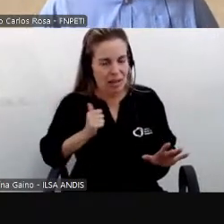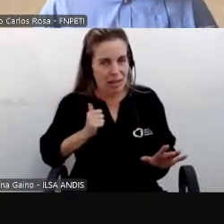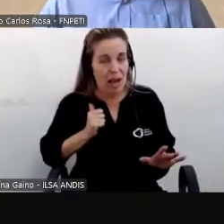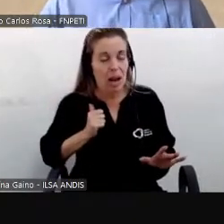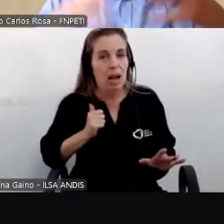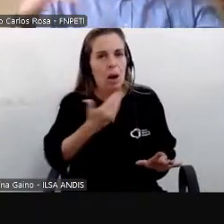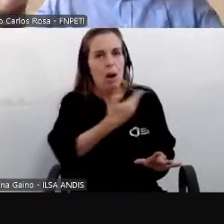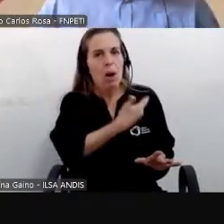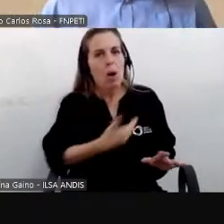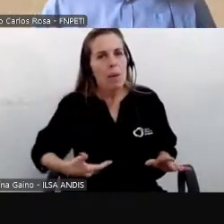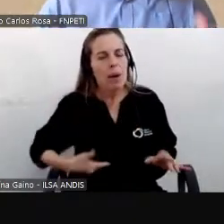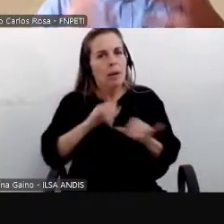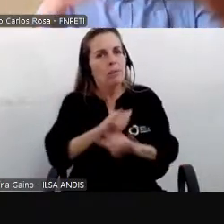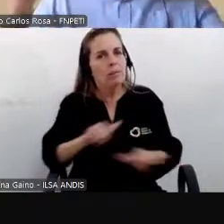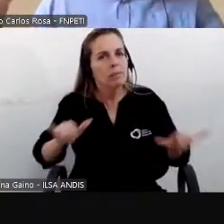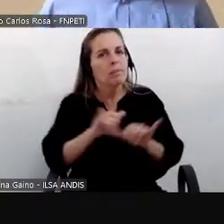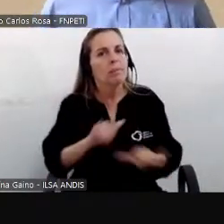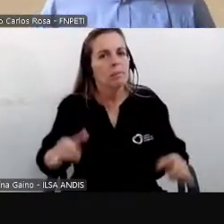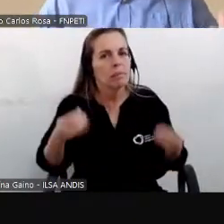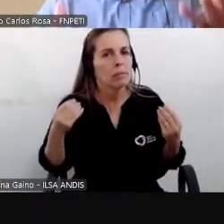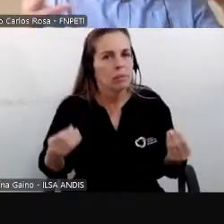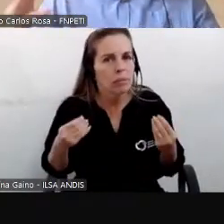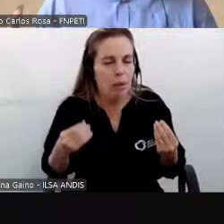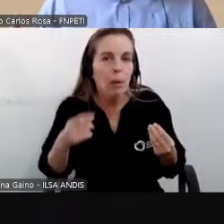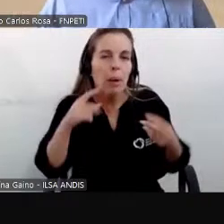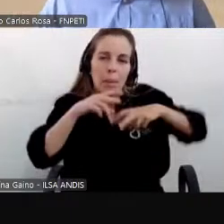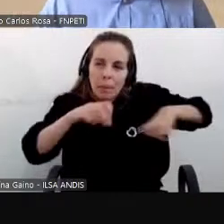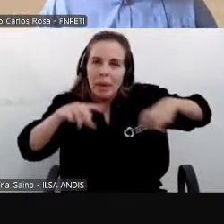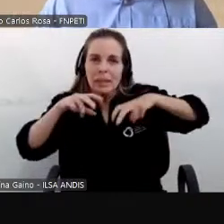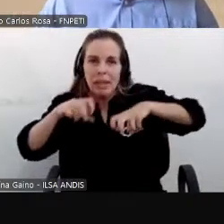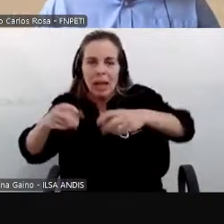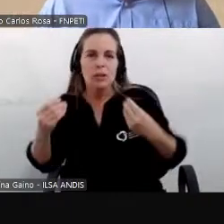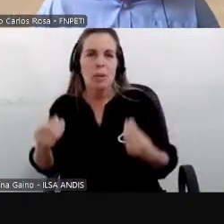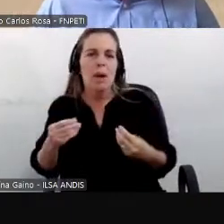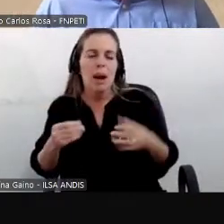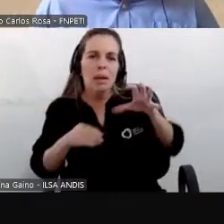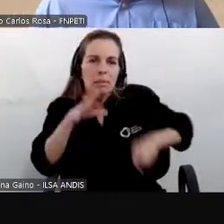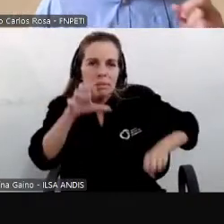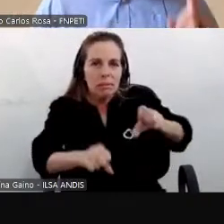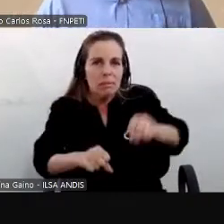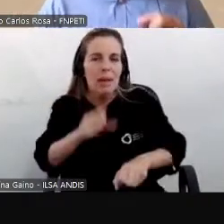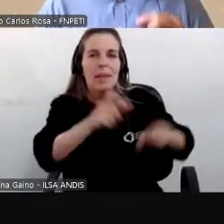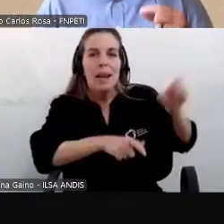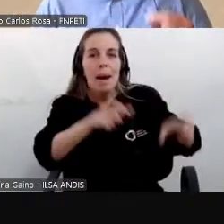dictatorship, and the government started to